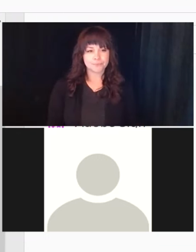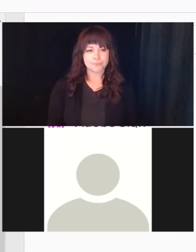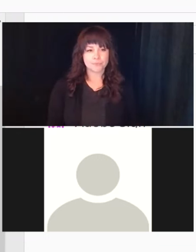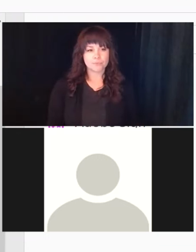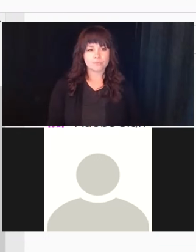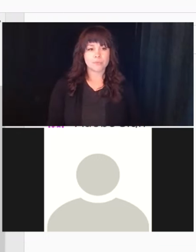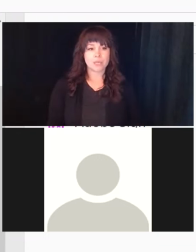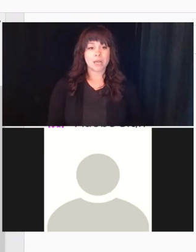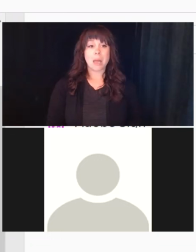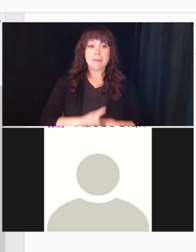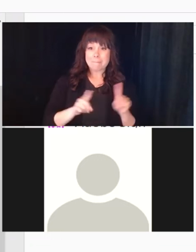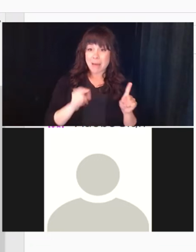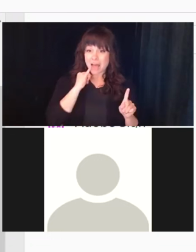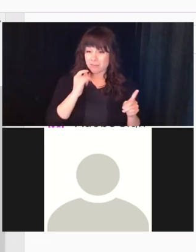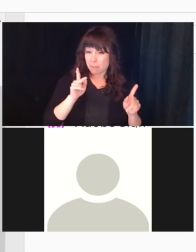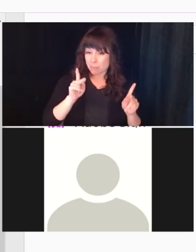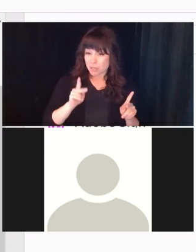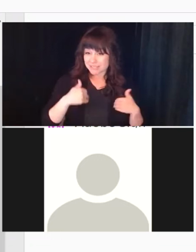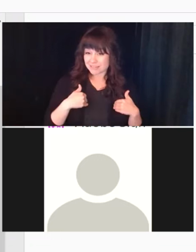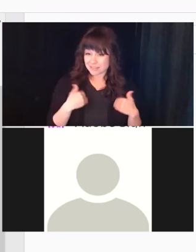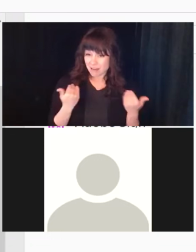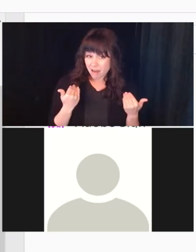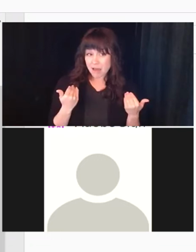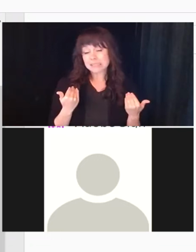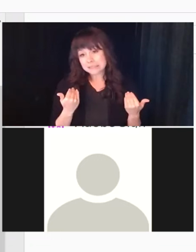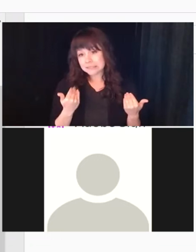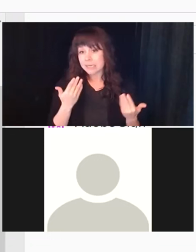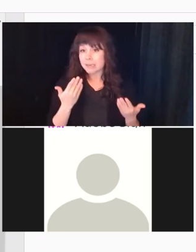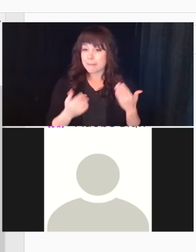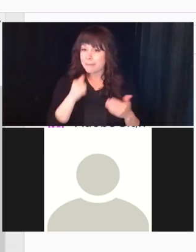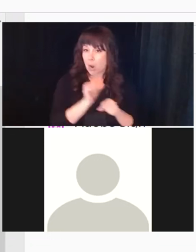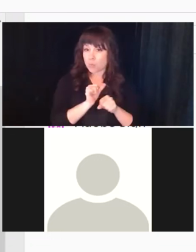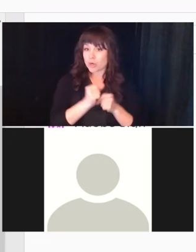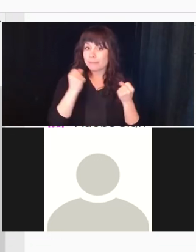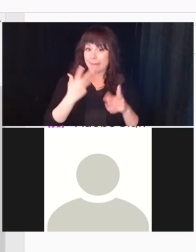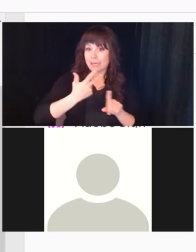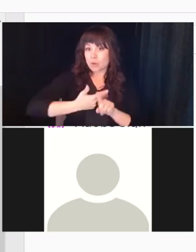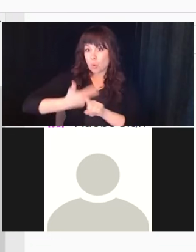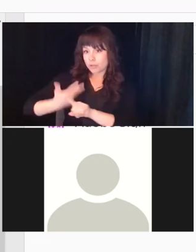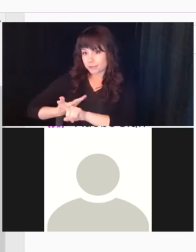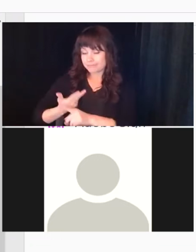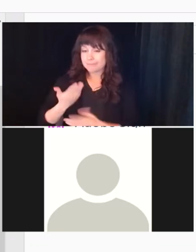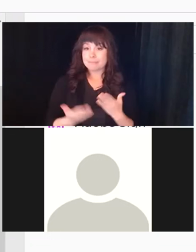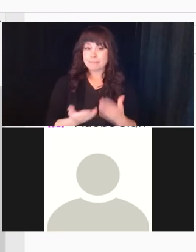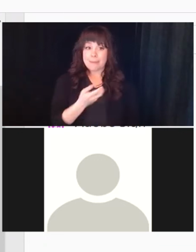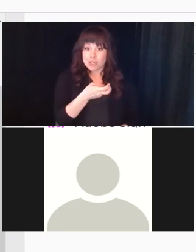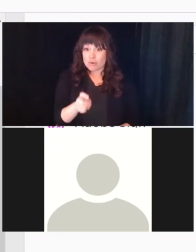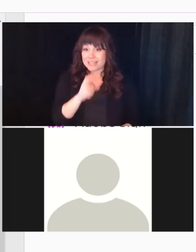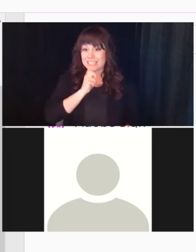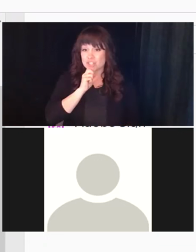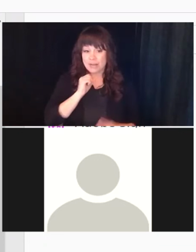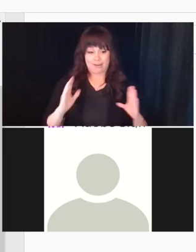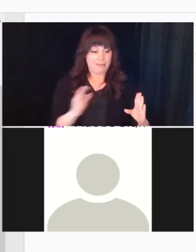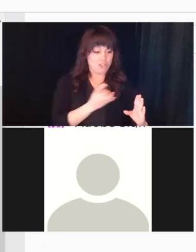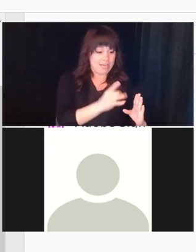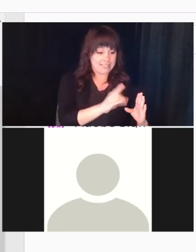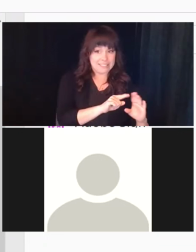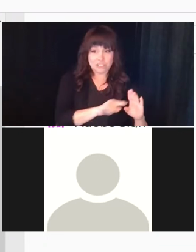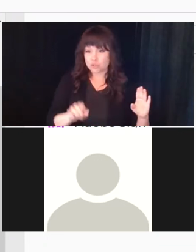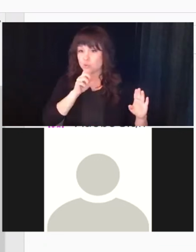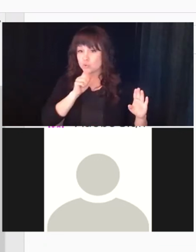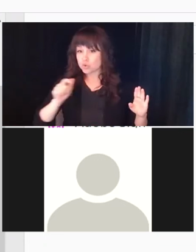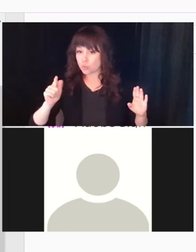that a person is, the less quarters they need. So if you have a client who's maybe transitions age 18 to 21 looking to establish